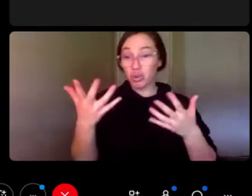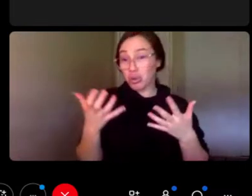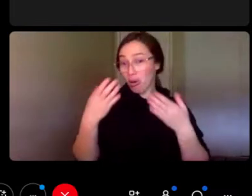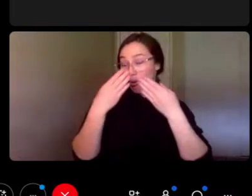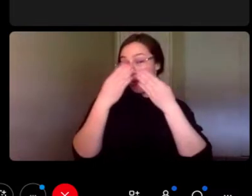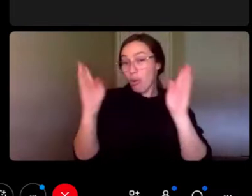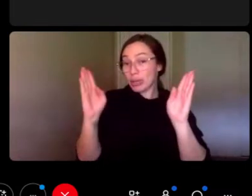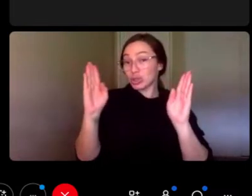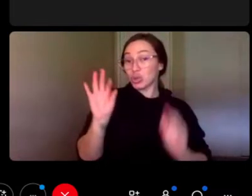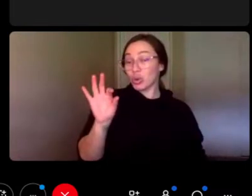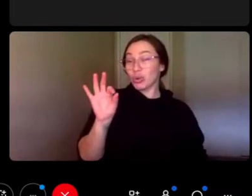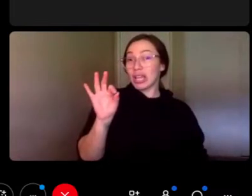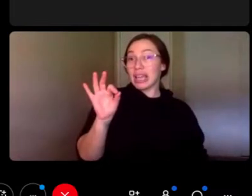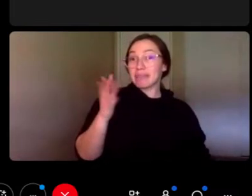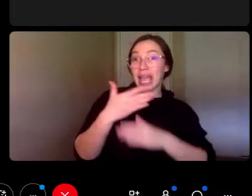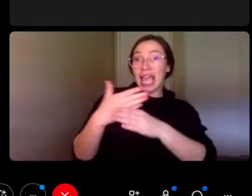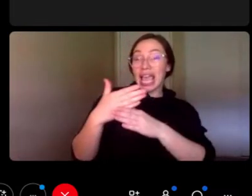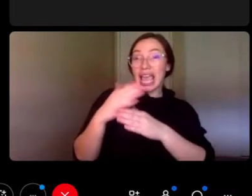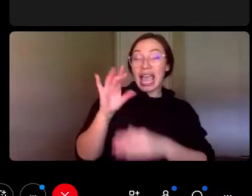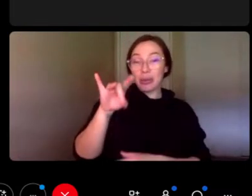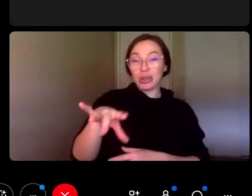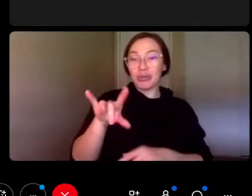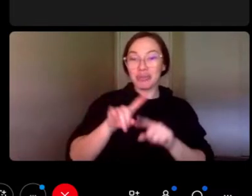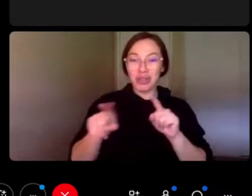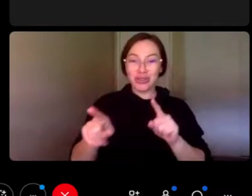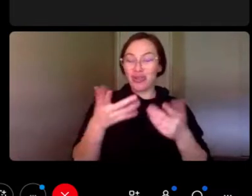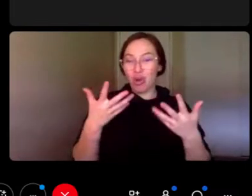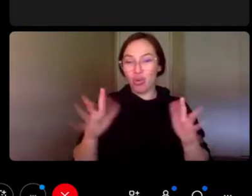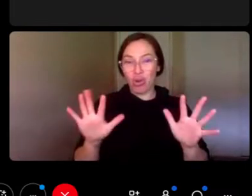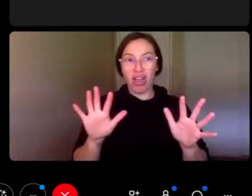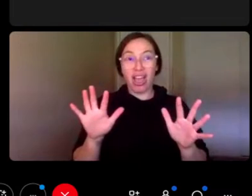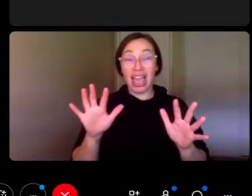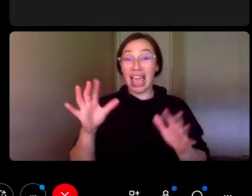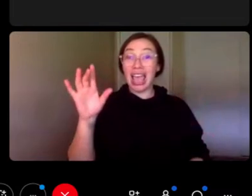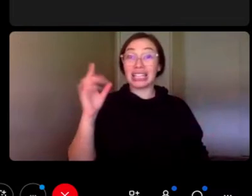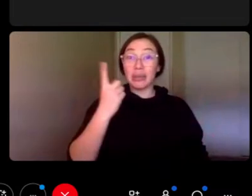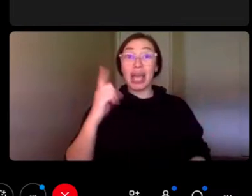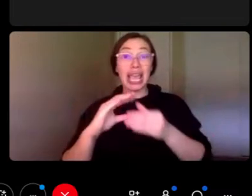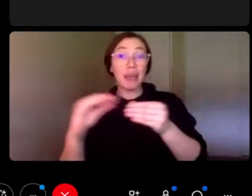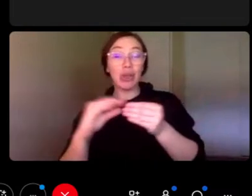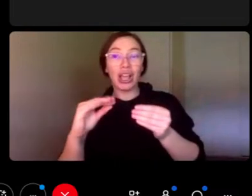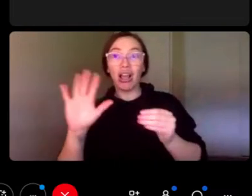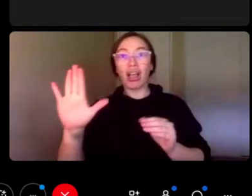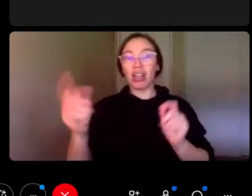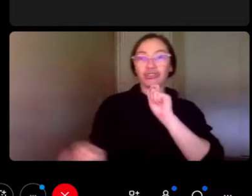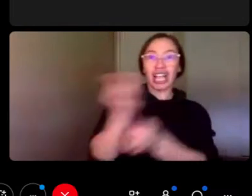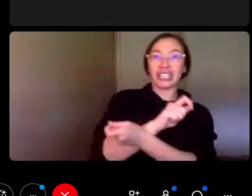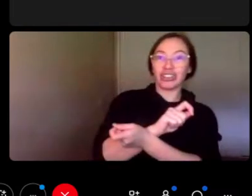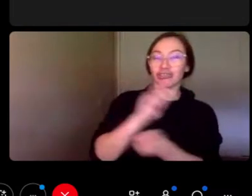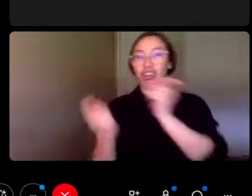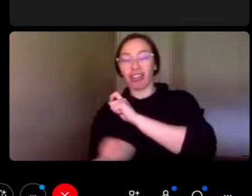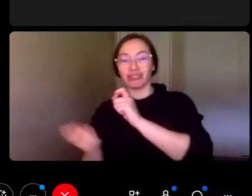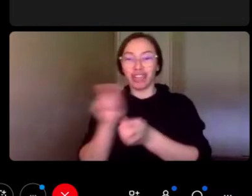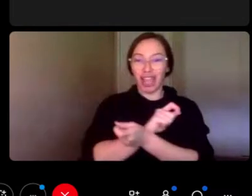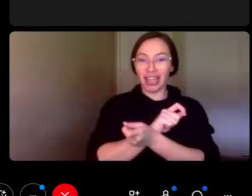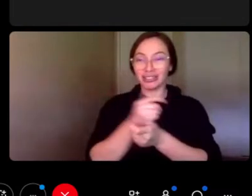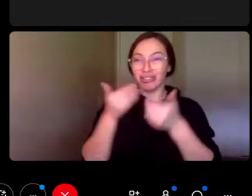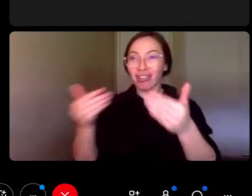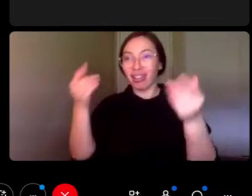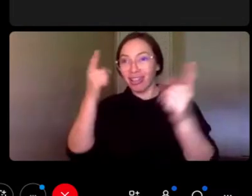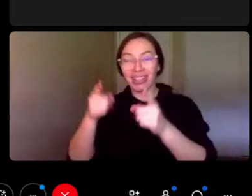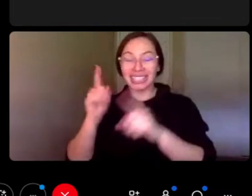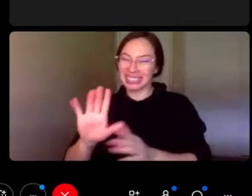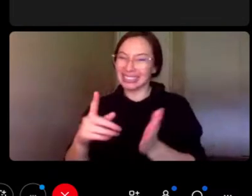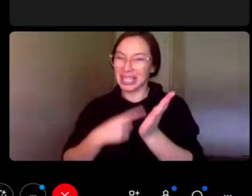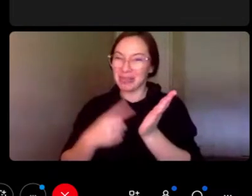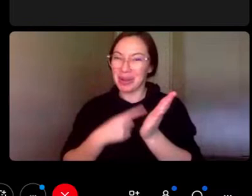to input, but you don't want to change course with every piece of input that comes your way. And sometimes that's harder